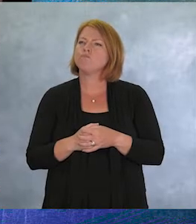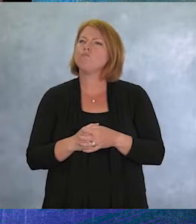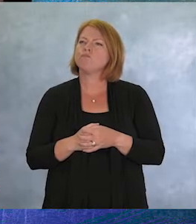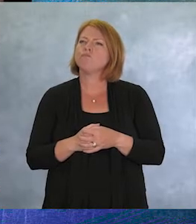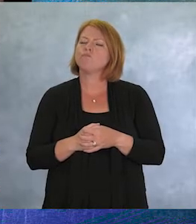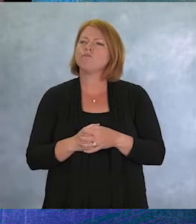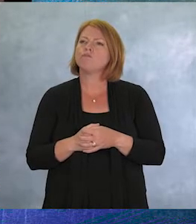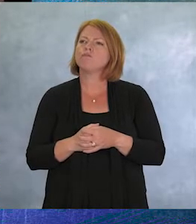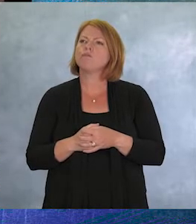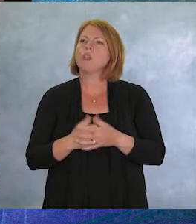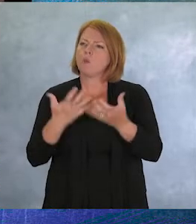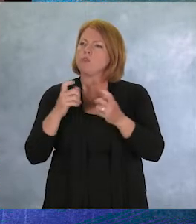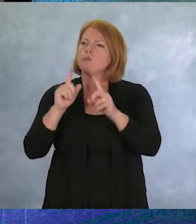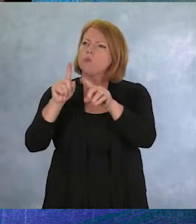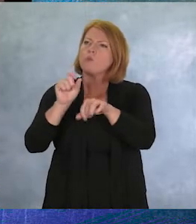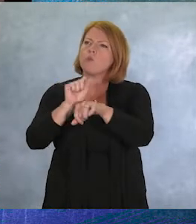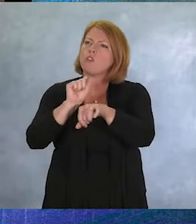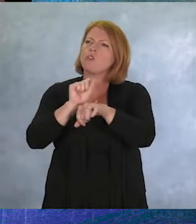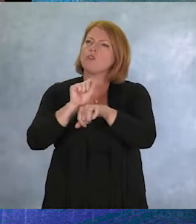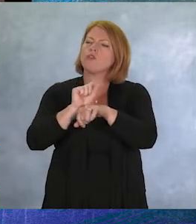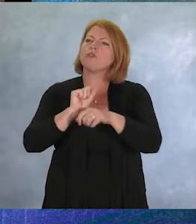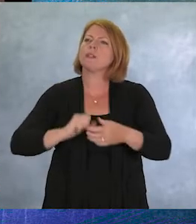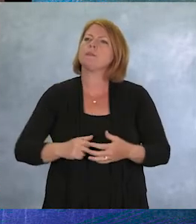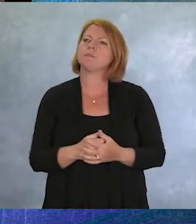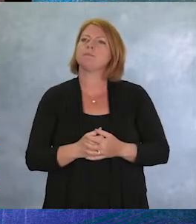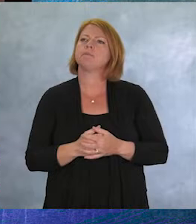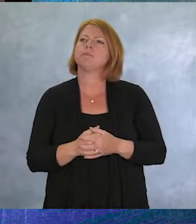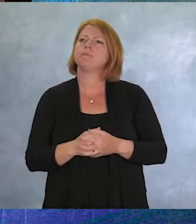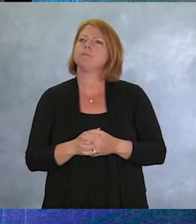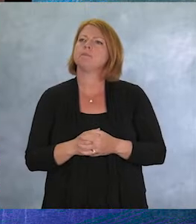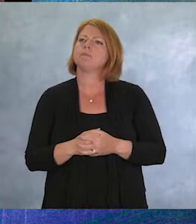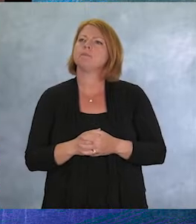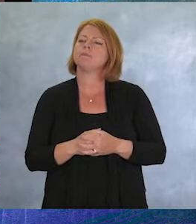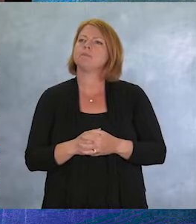We go up to lock.